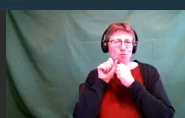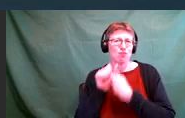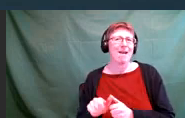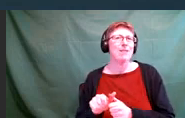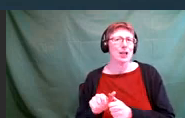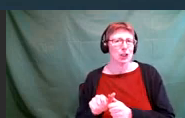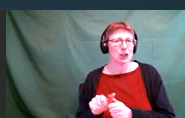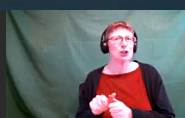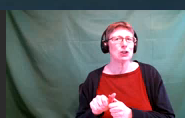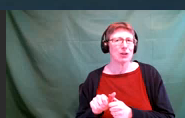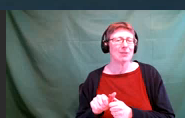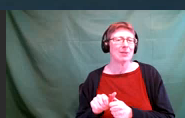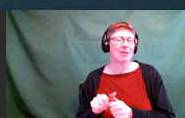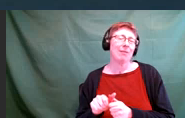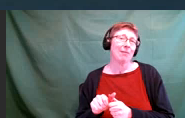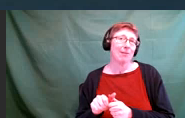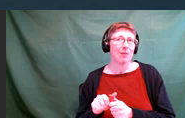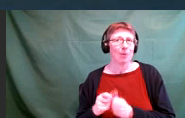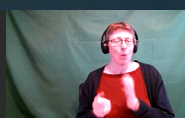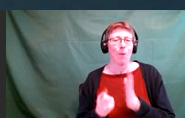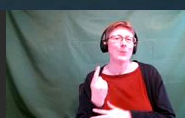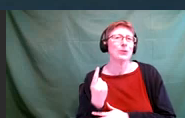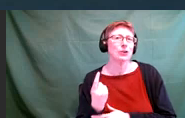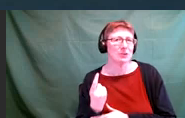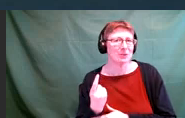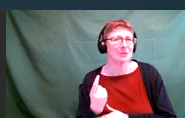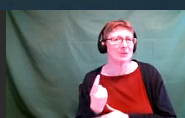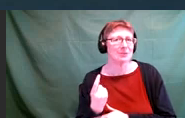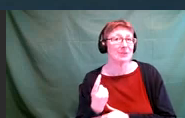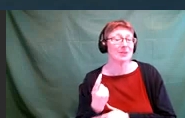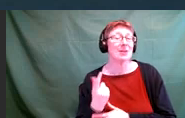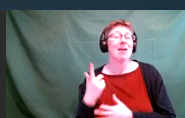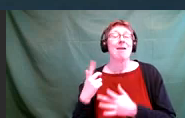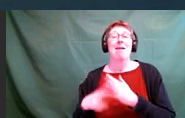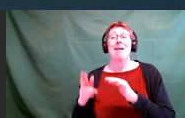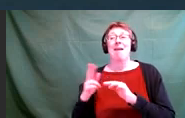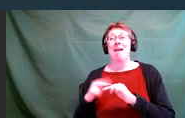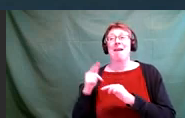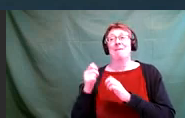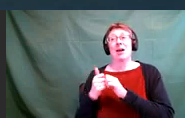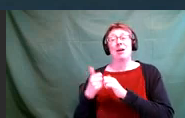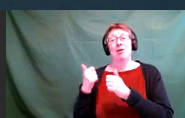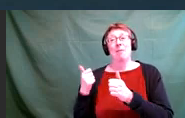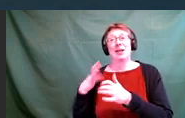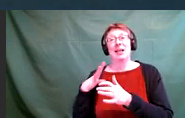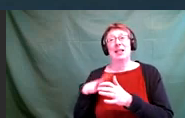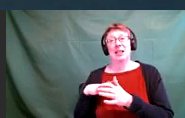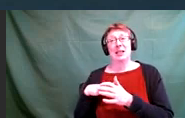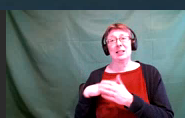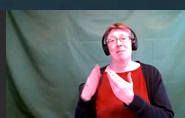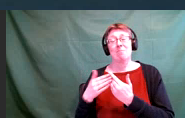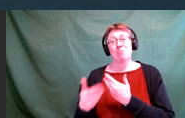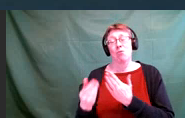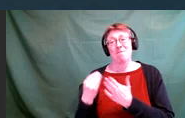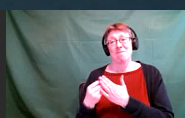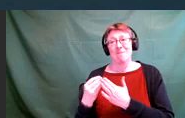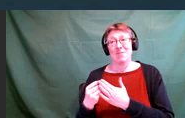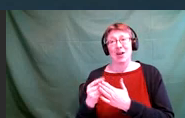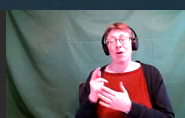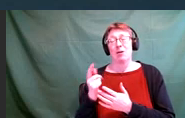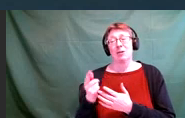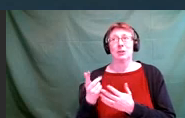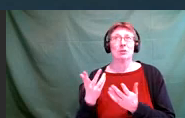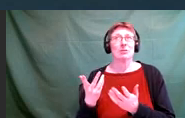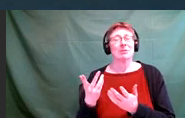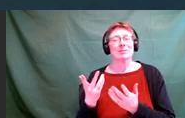and preferential deals when companies require refinancing and things like that. So he's